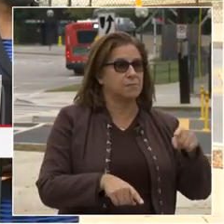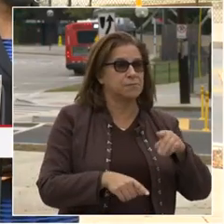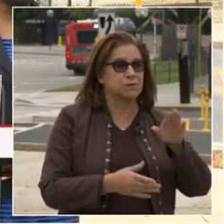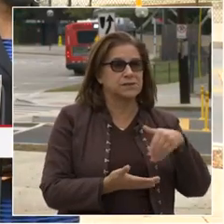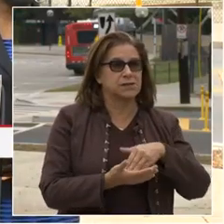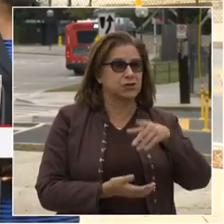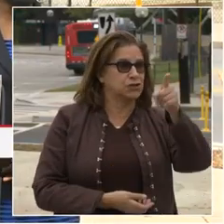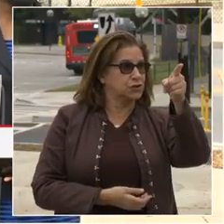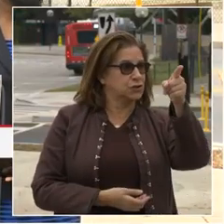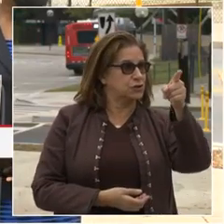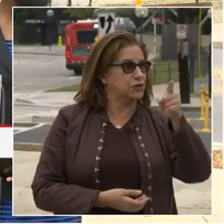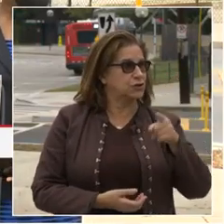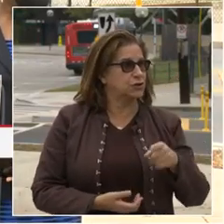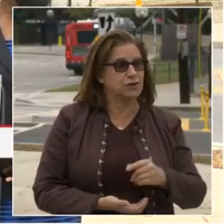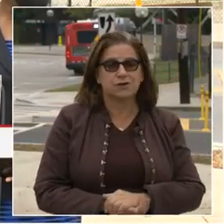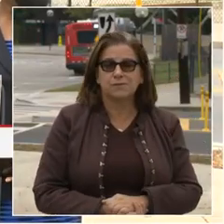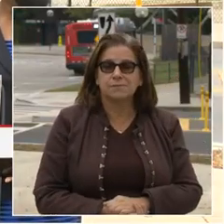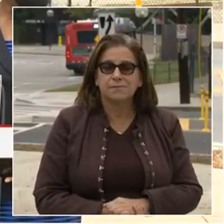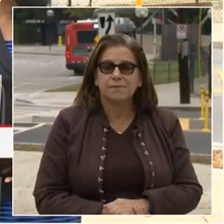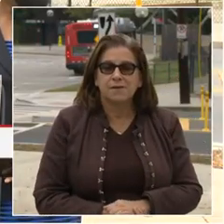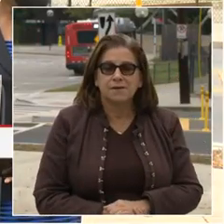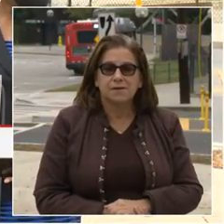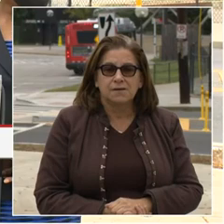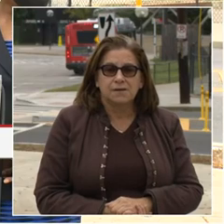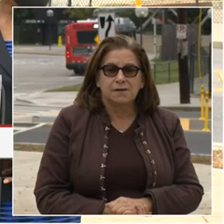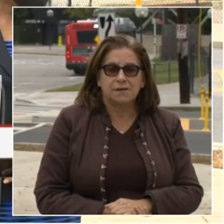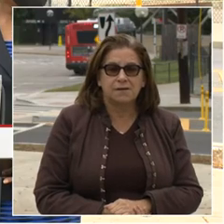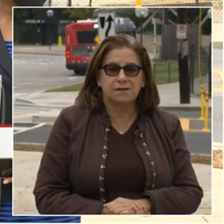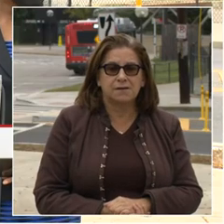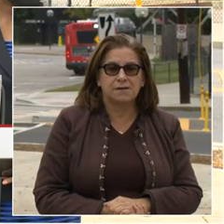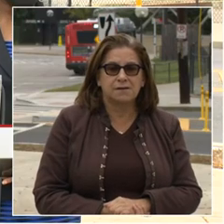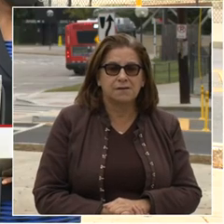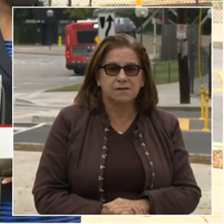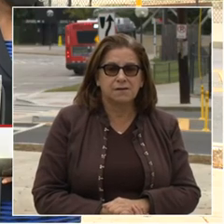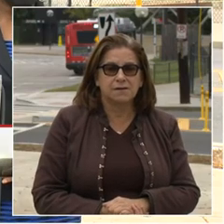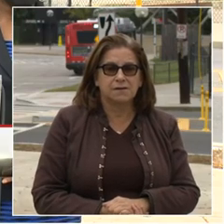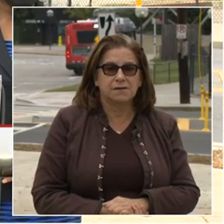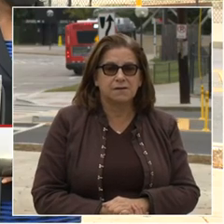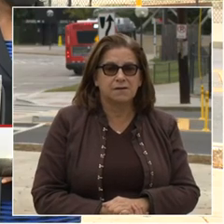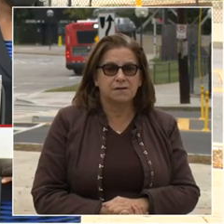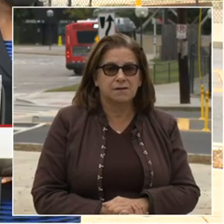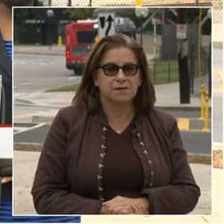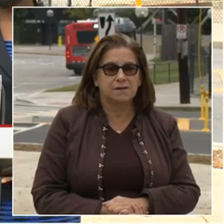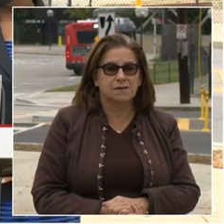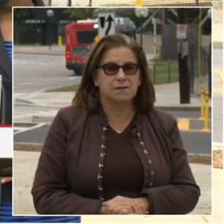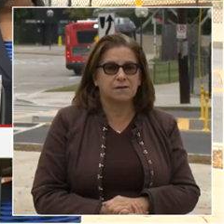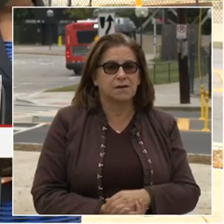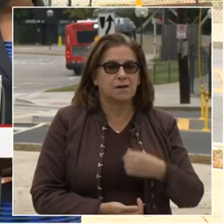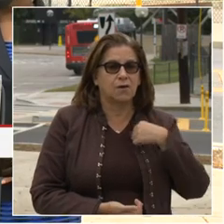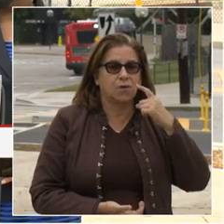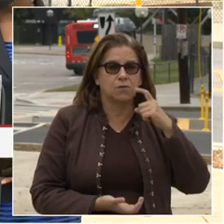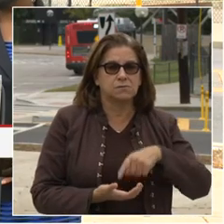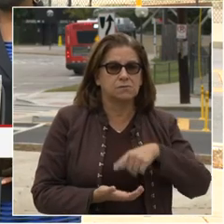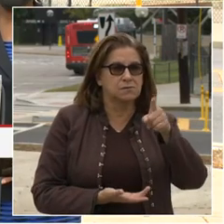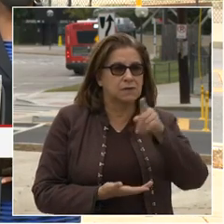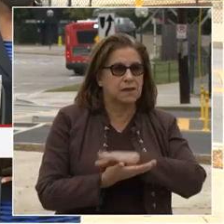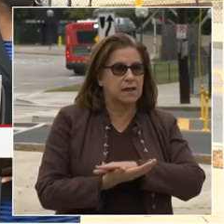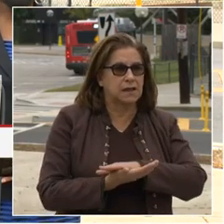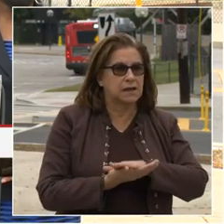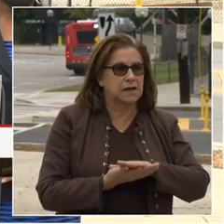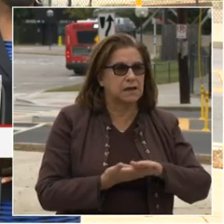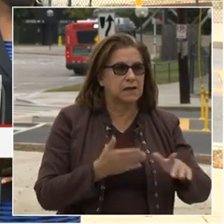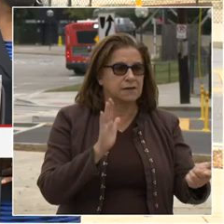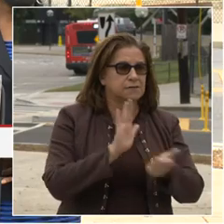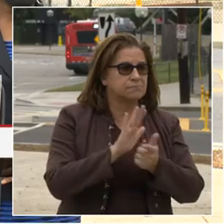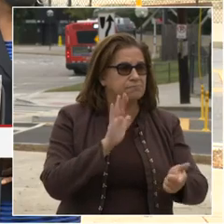noticed unacceptable level of litter myself in the blocks around, and so the deputy mayor and I have talked about